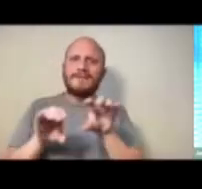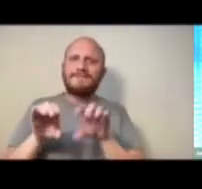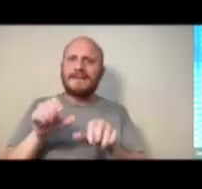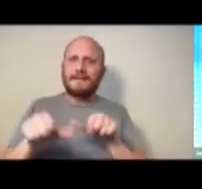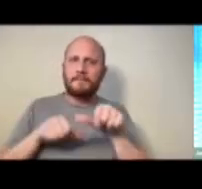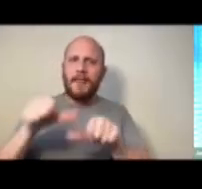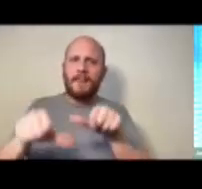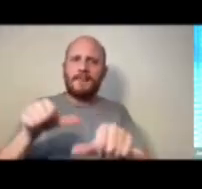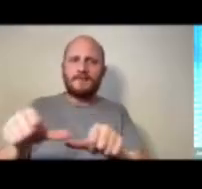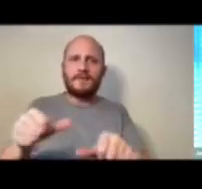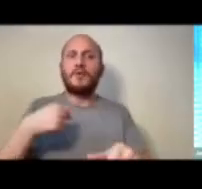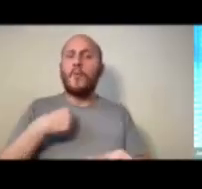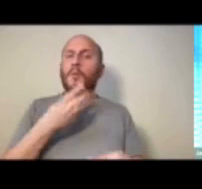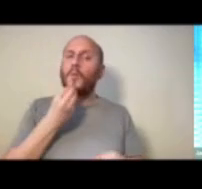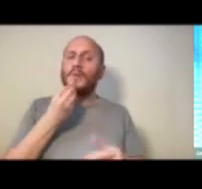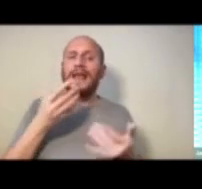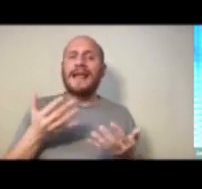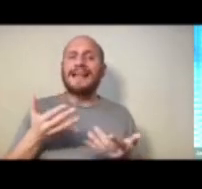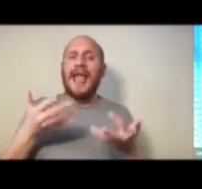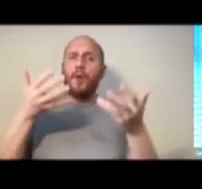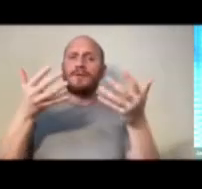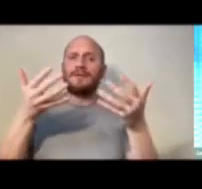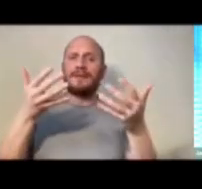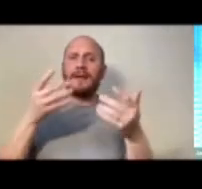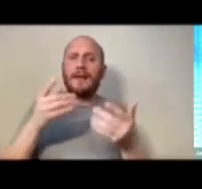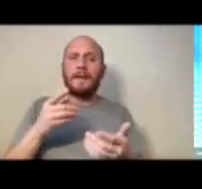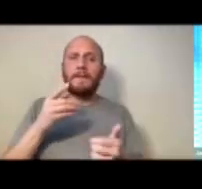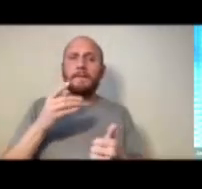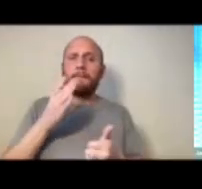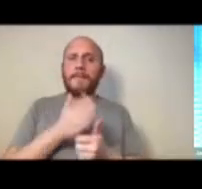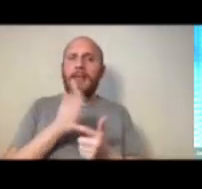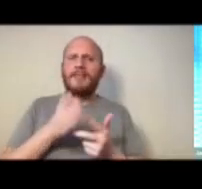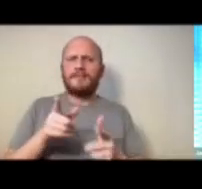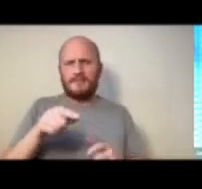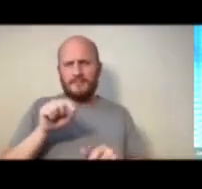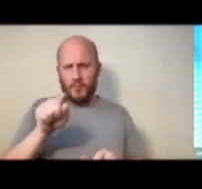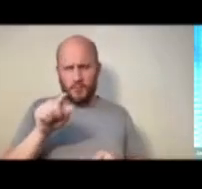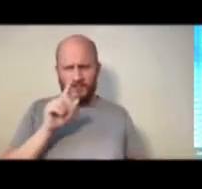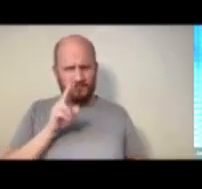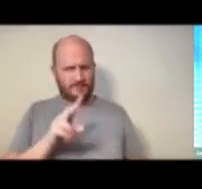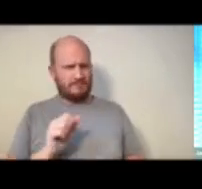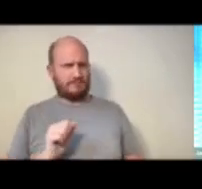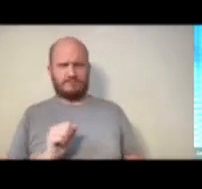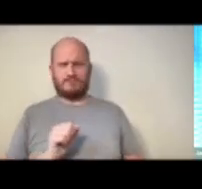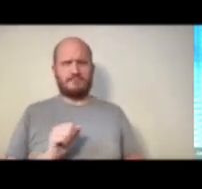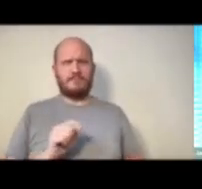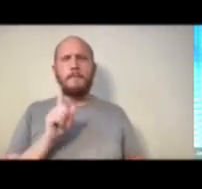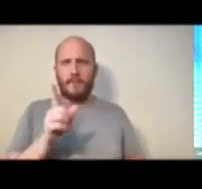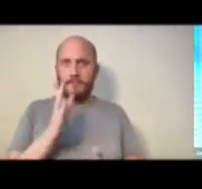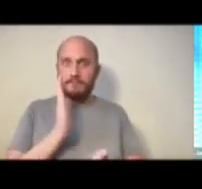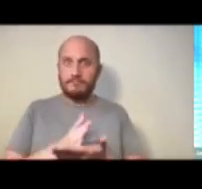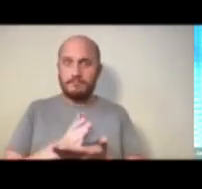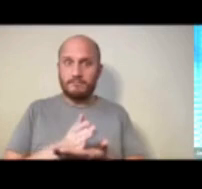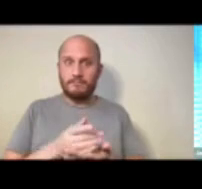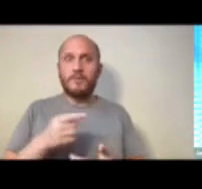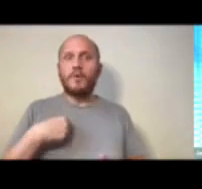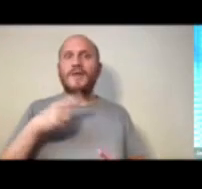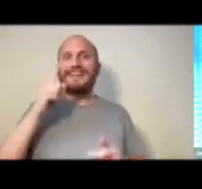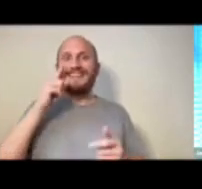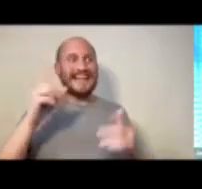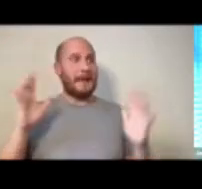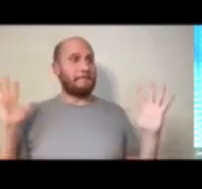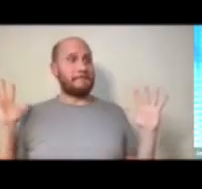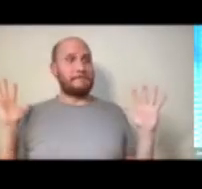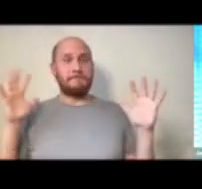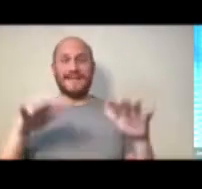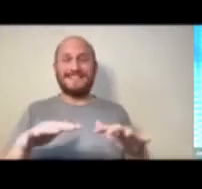method. And it's going to sound very silly, but it does work, I promise you. We choose a number based on how busy it is. So